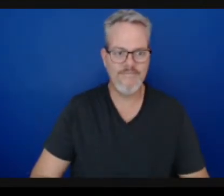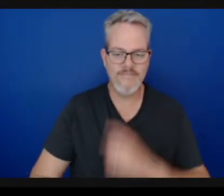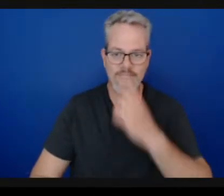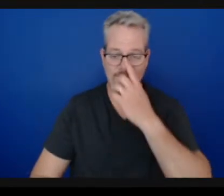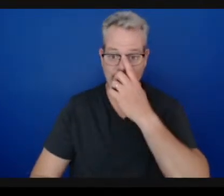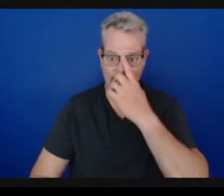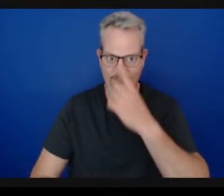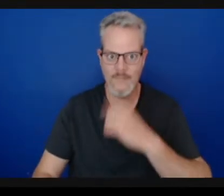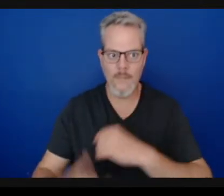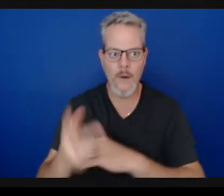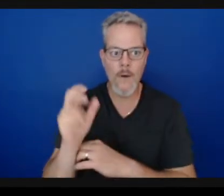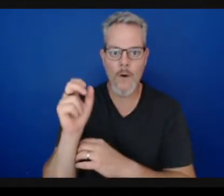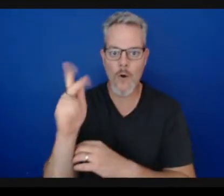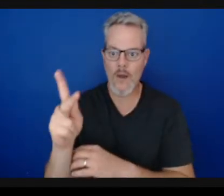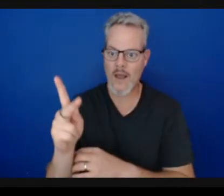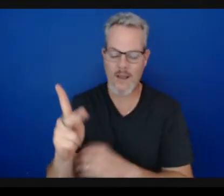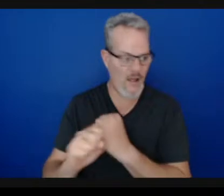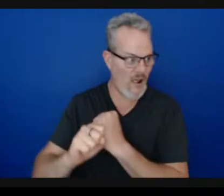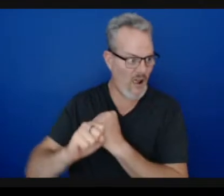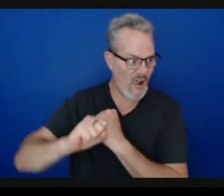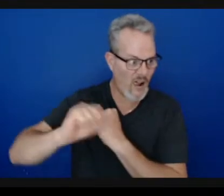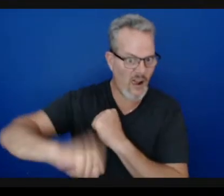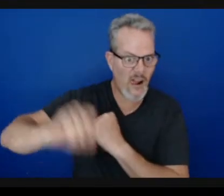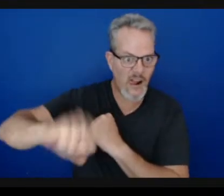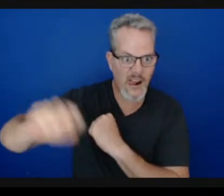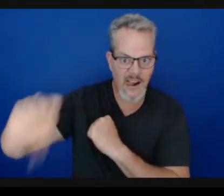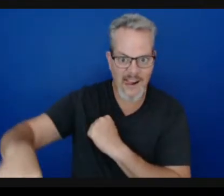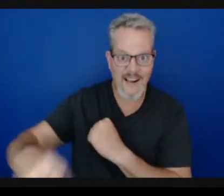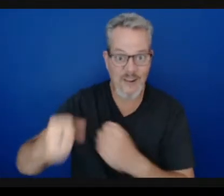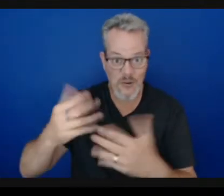All right, so we're going long. Should we wrap it up here? Say our goodbyes?